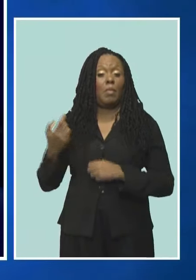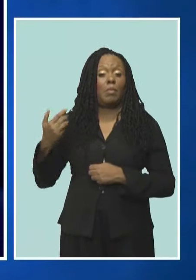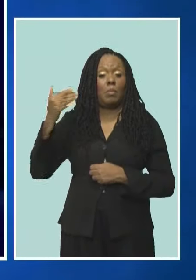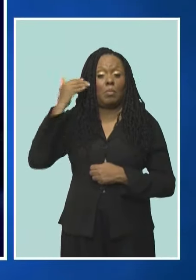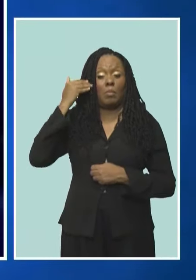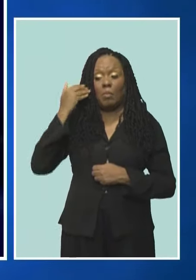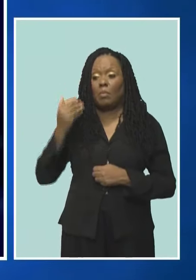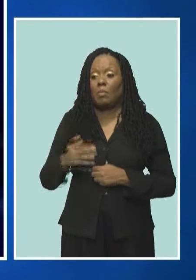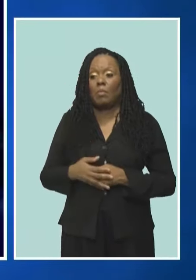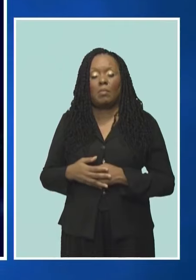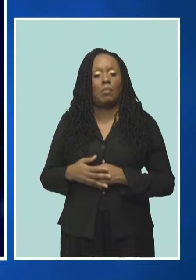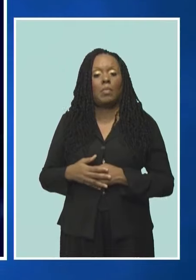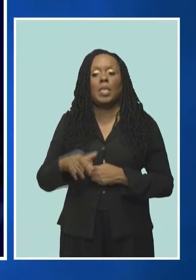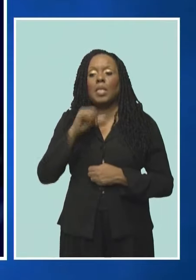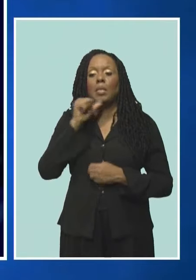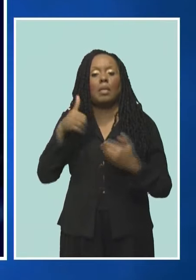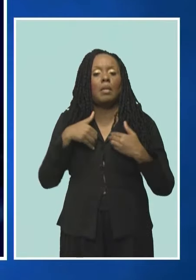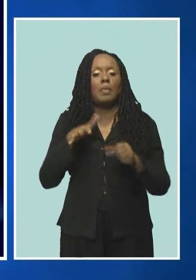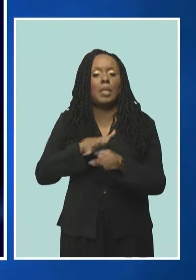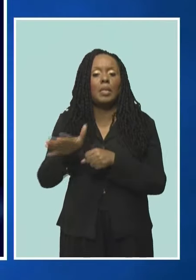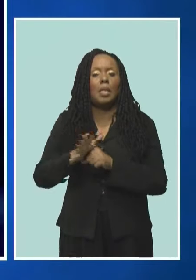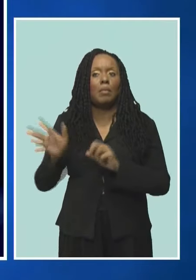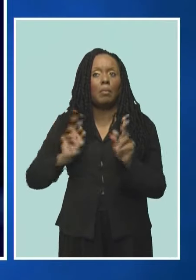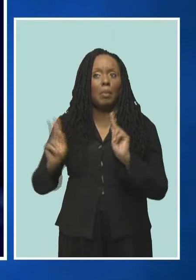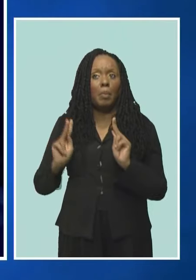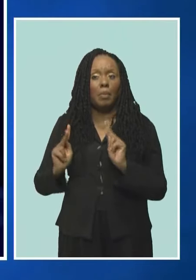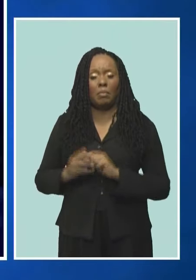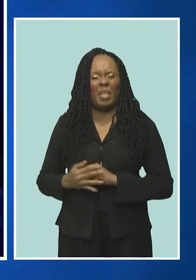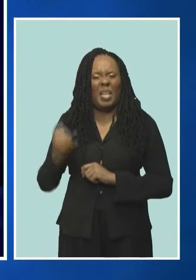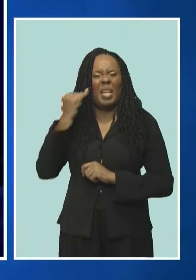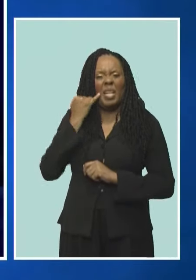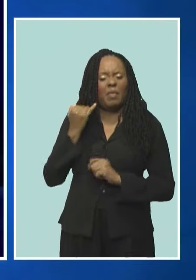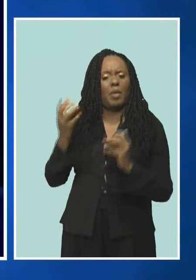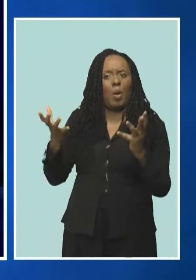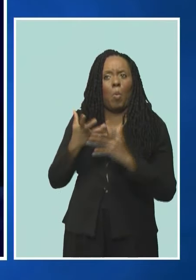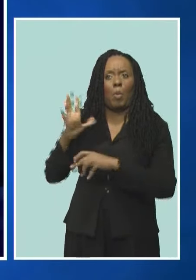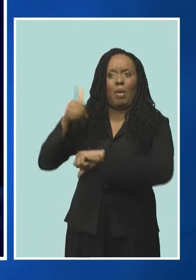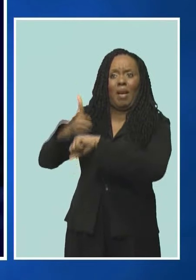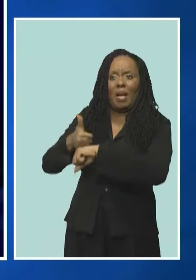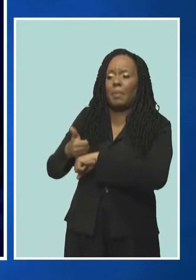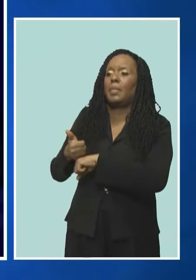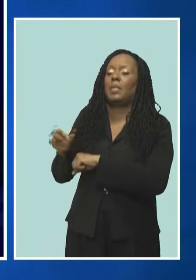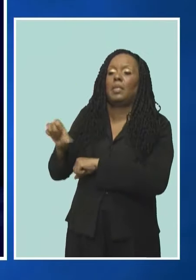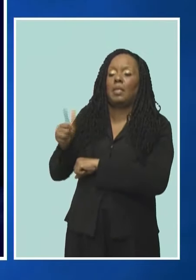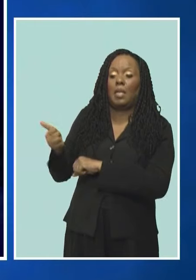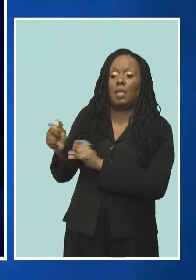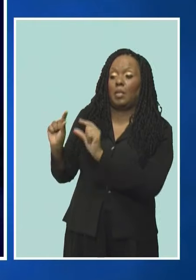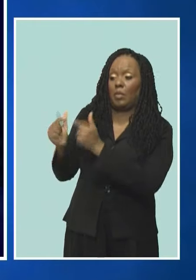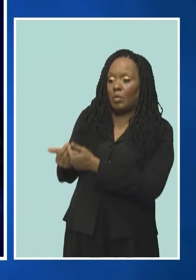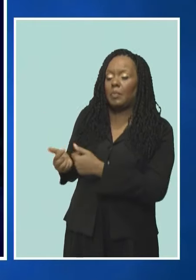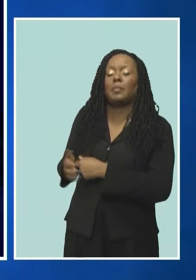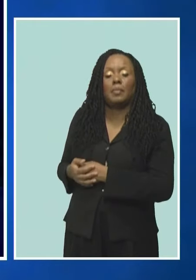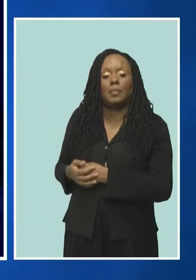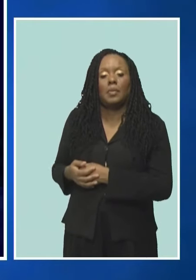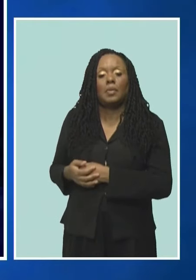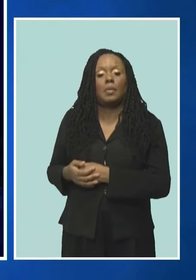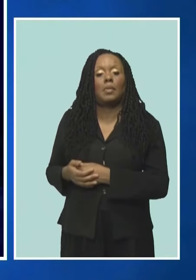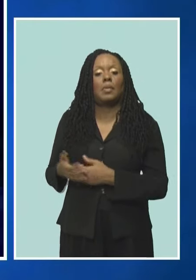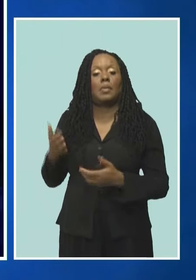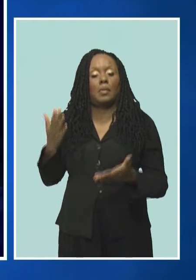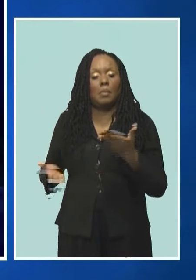serious manpower shortage. And if you're going to create a unit, why not create a unit? If you're going to broaden the force so you can have